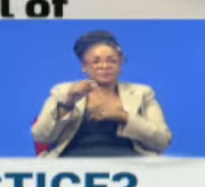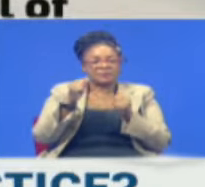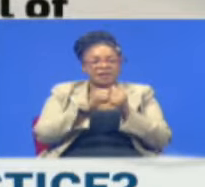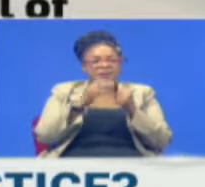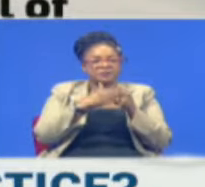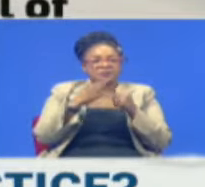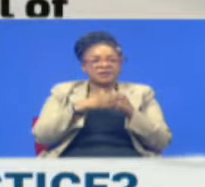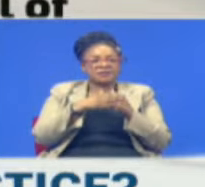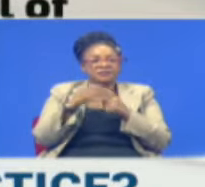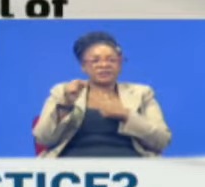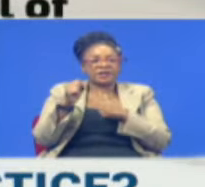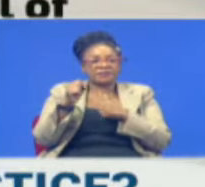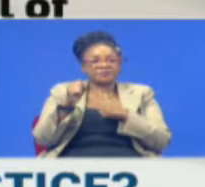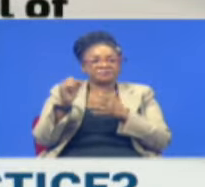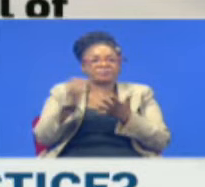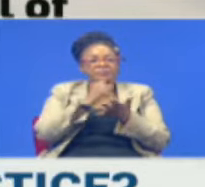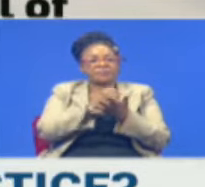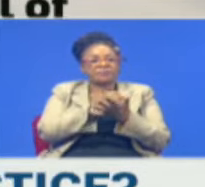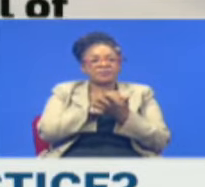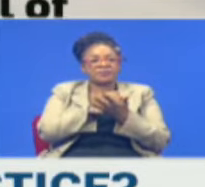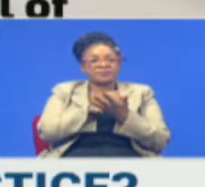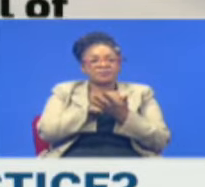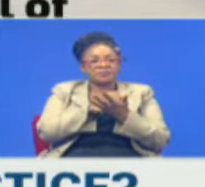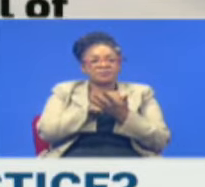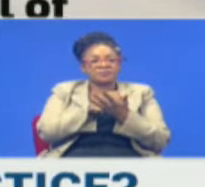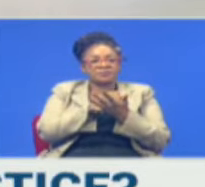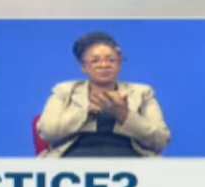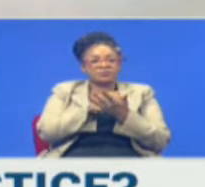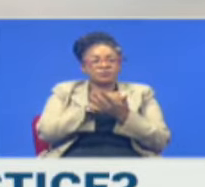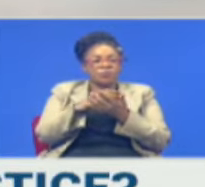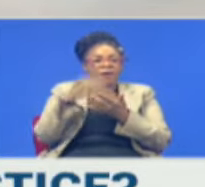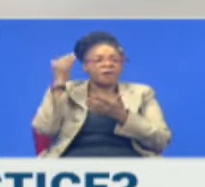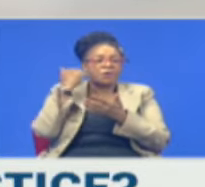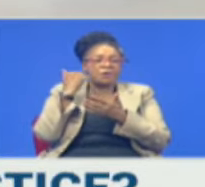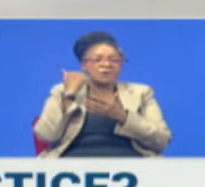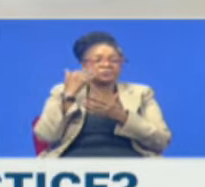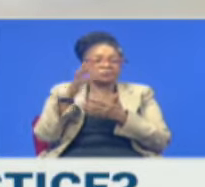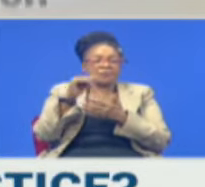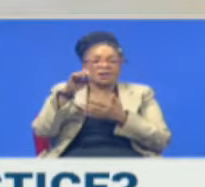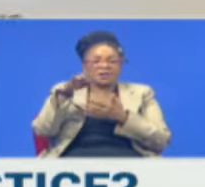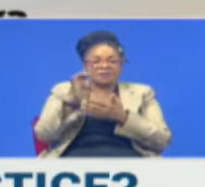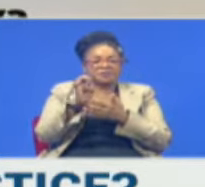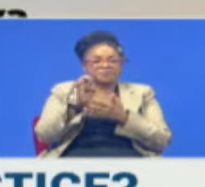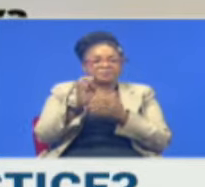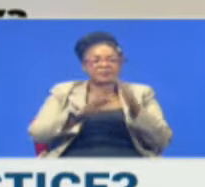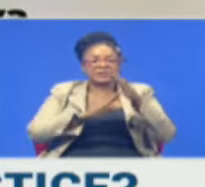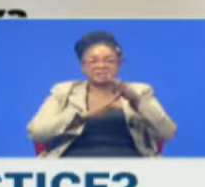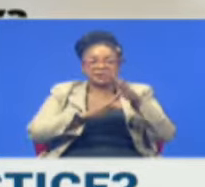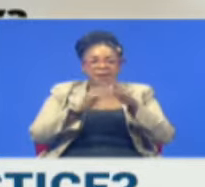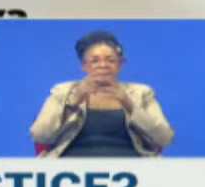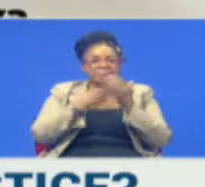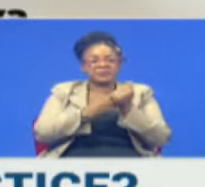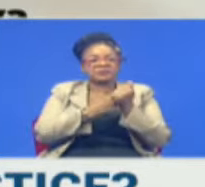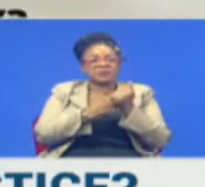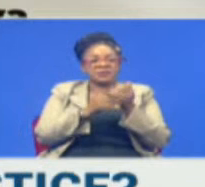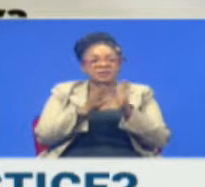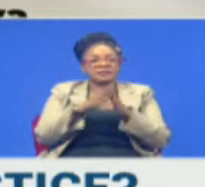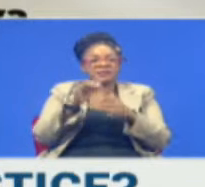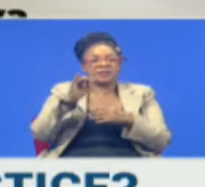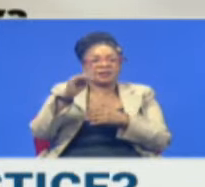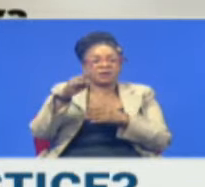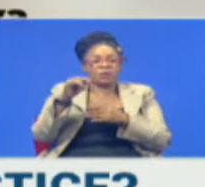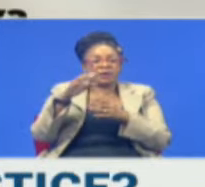In 1995, she was admitted to the role of advocates. Now, Alice is a senior partner and proprietor at Yano and